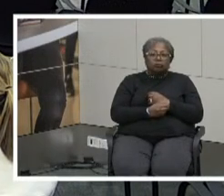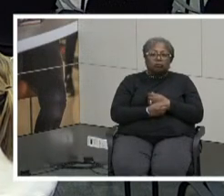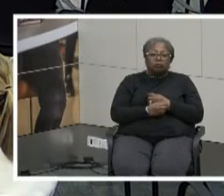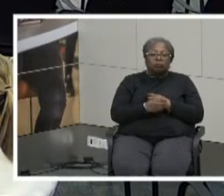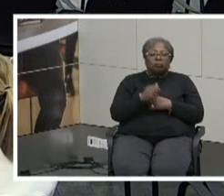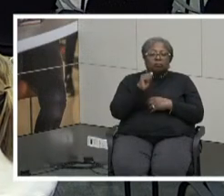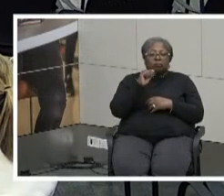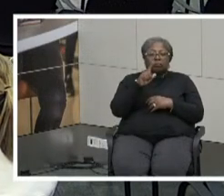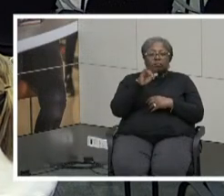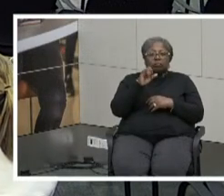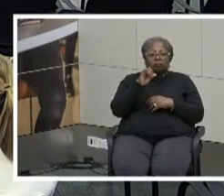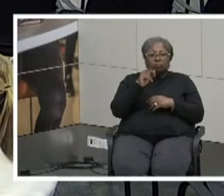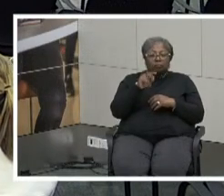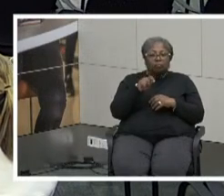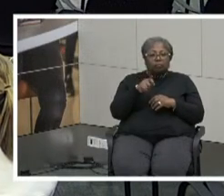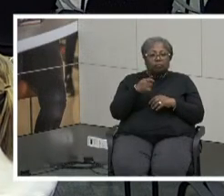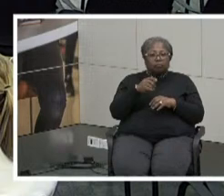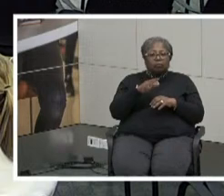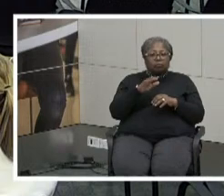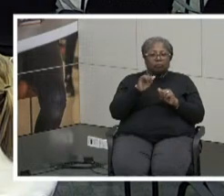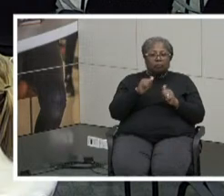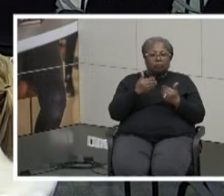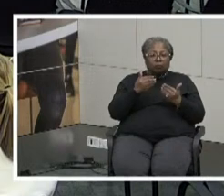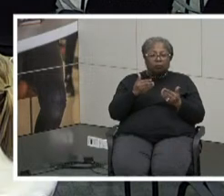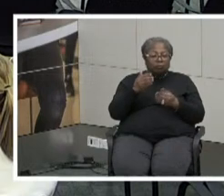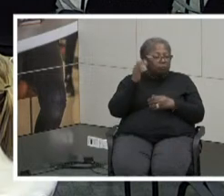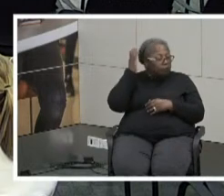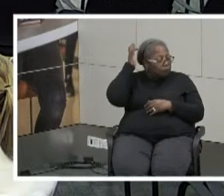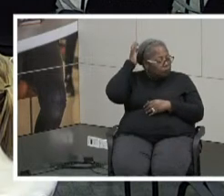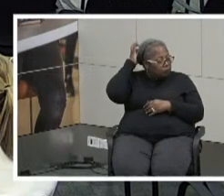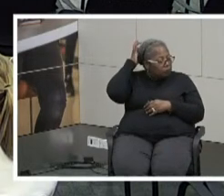Allison tapen please turn your camera on you may